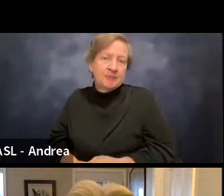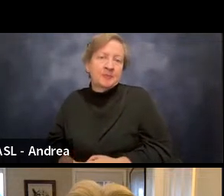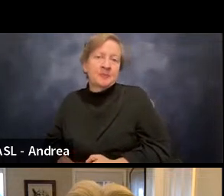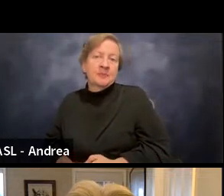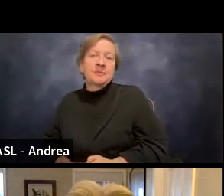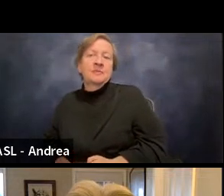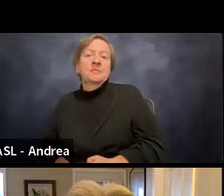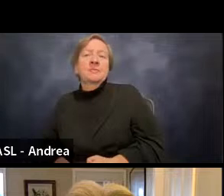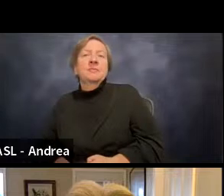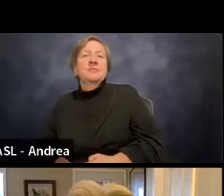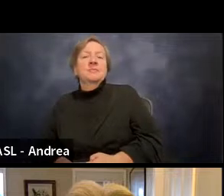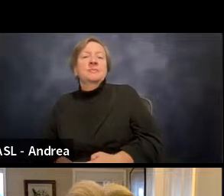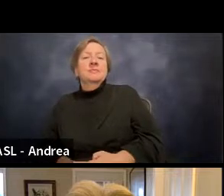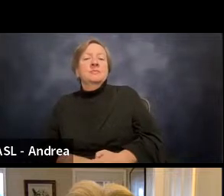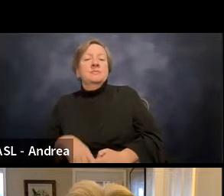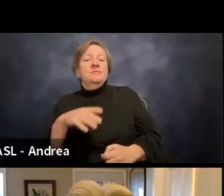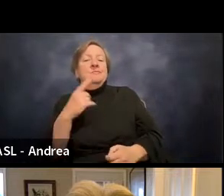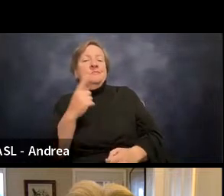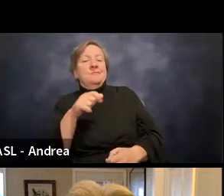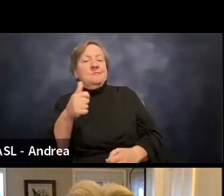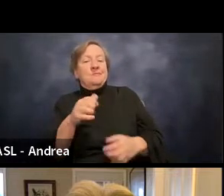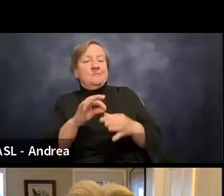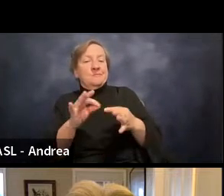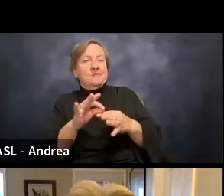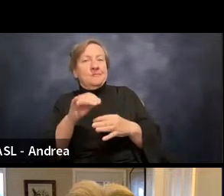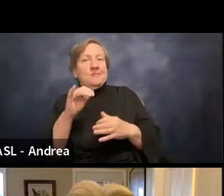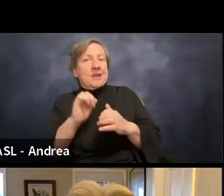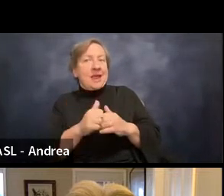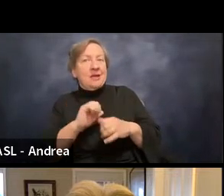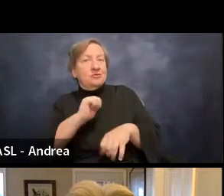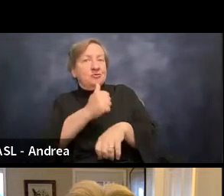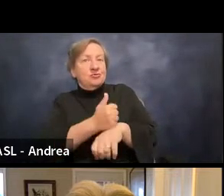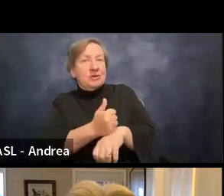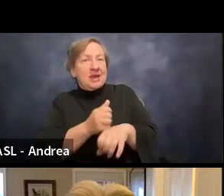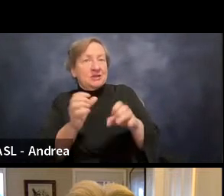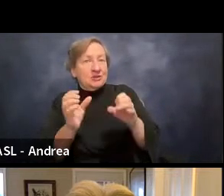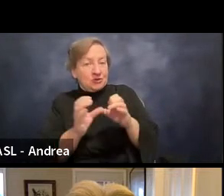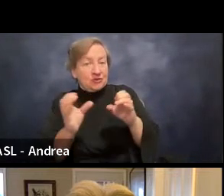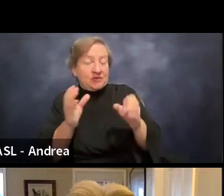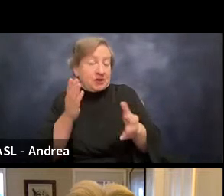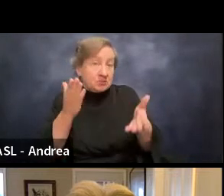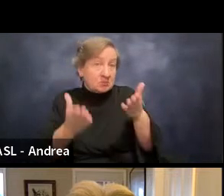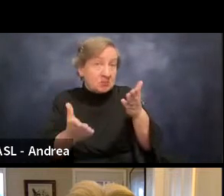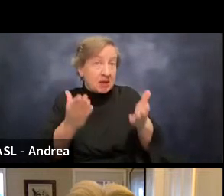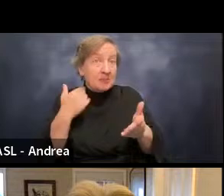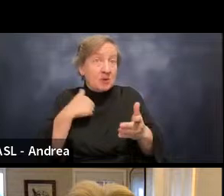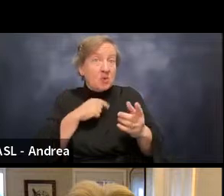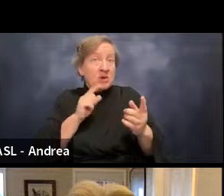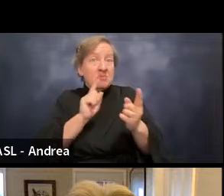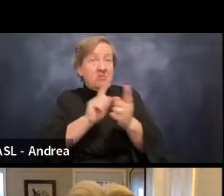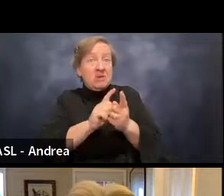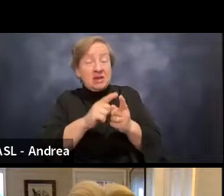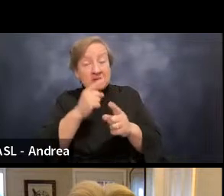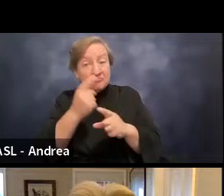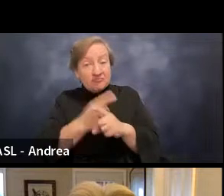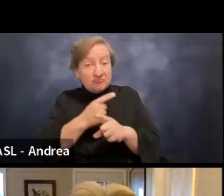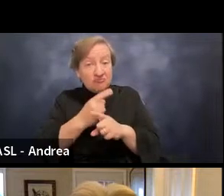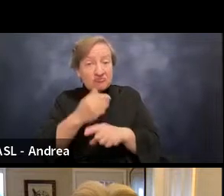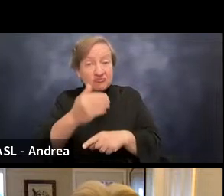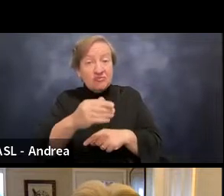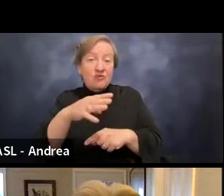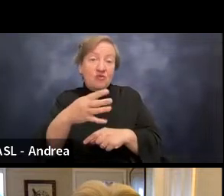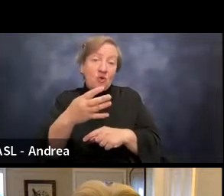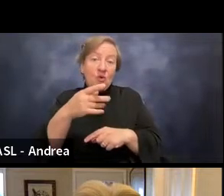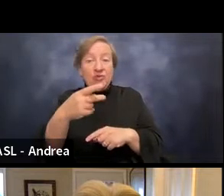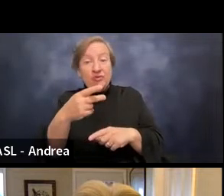So this is in light of how to create the certification. Perhaps, we meet regularly the fourth Thursday of